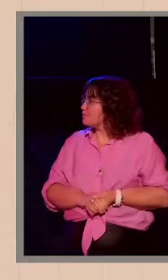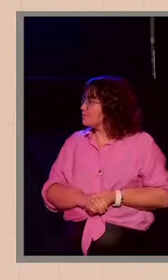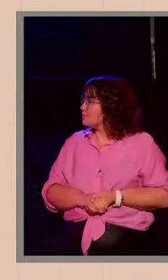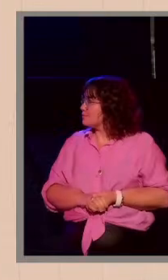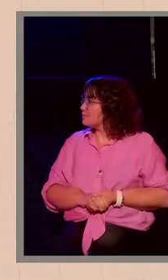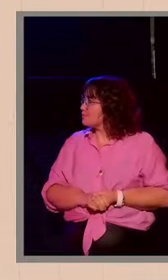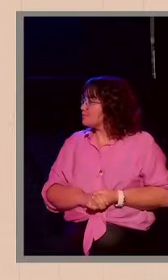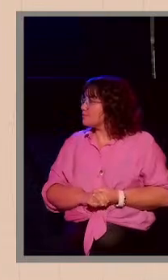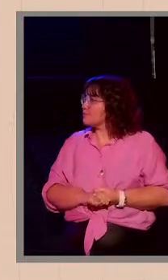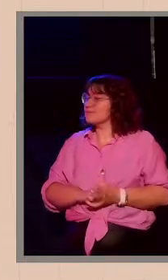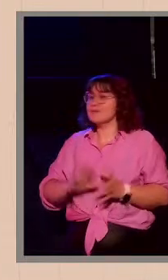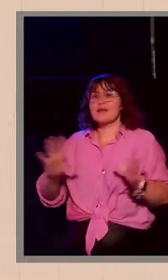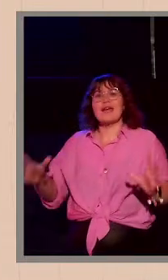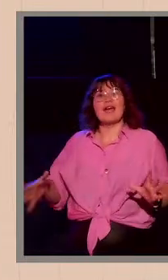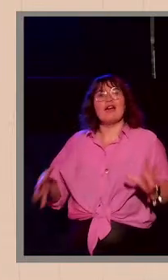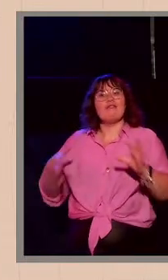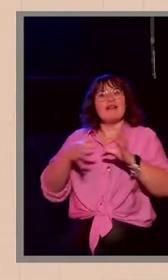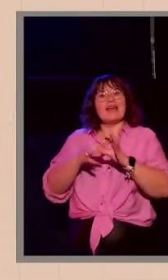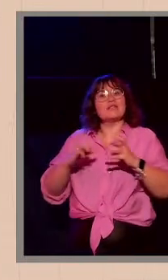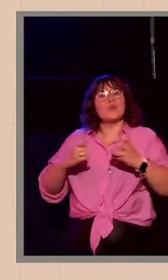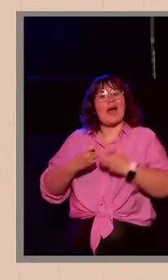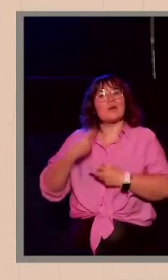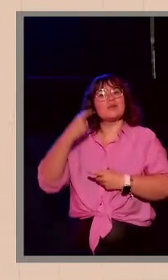it relates to how the sounds were made.